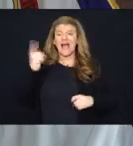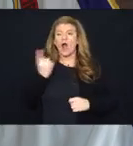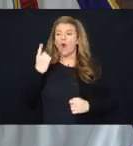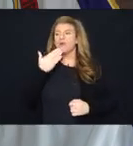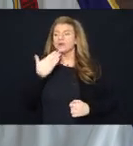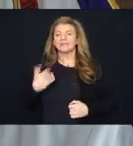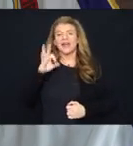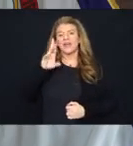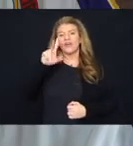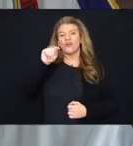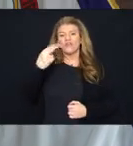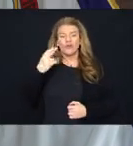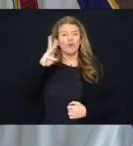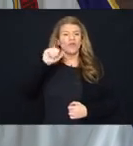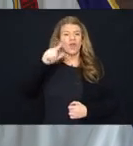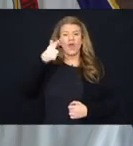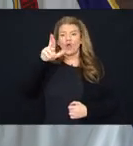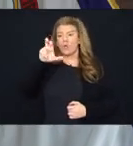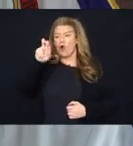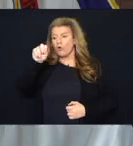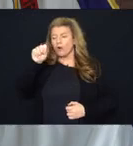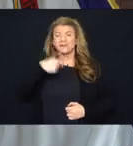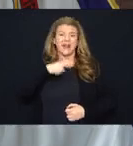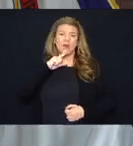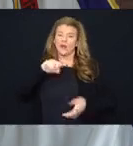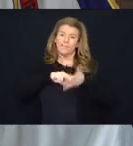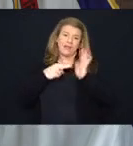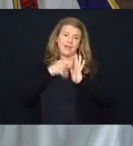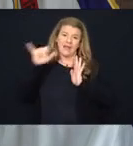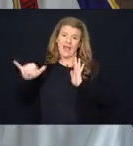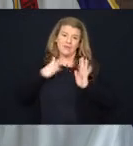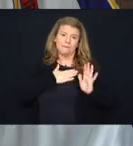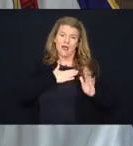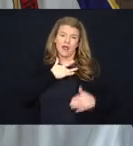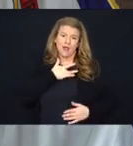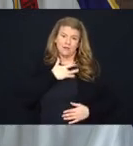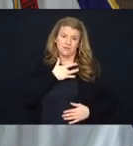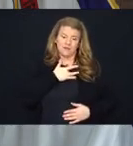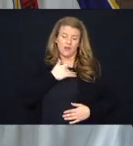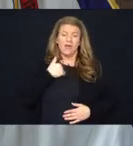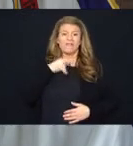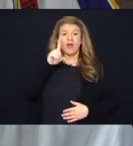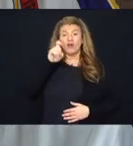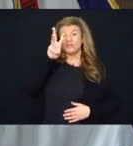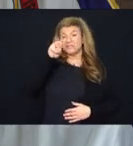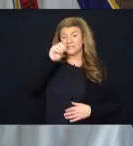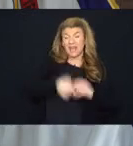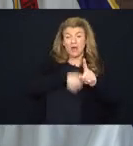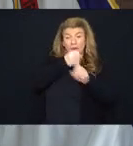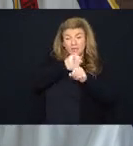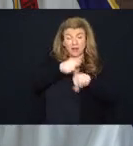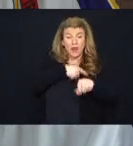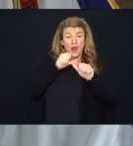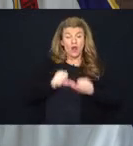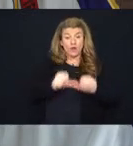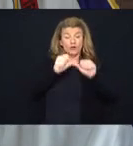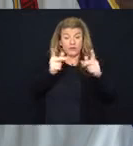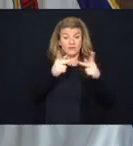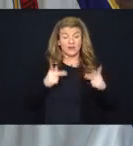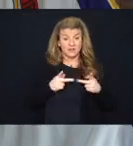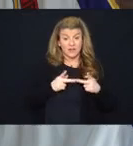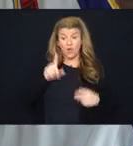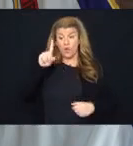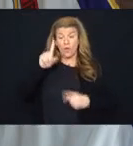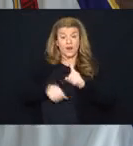Fruth and Walgreens, and I mean that from the bottom of my heart. We got 160 outbreaks in our long-term care facilities,